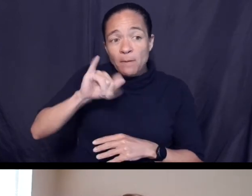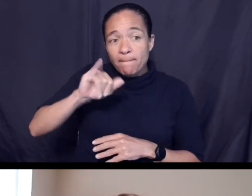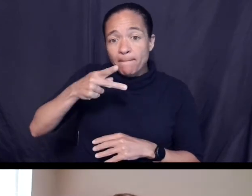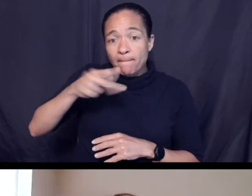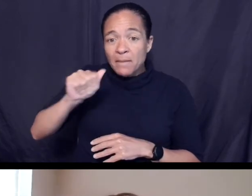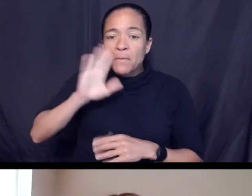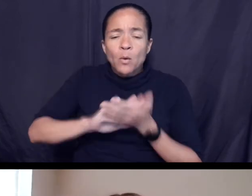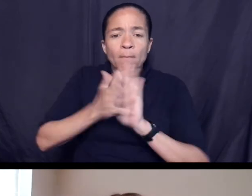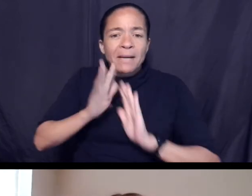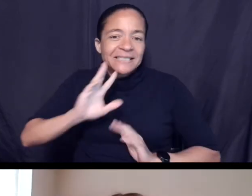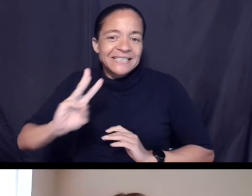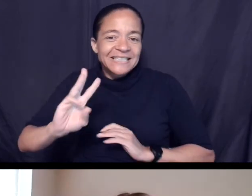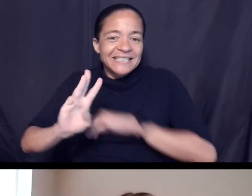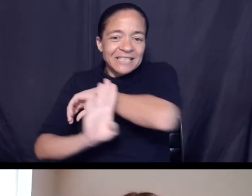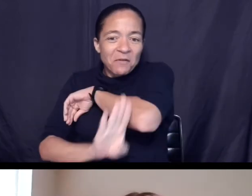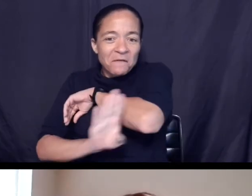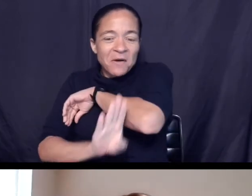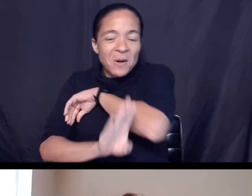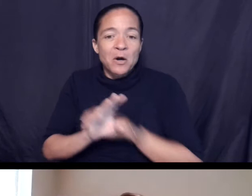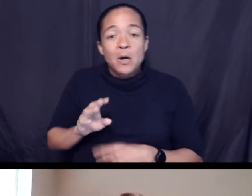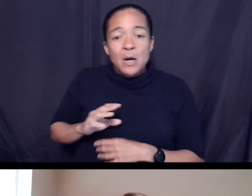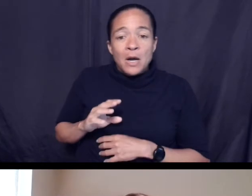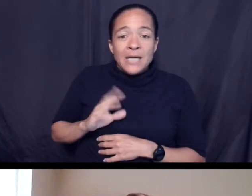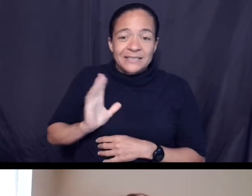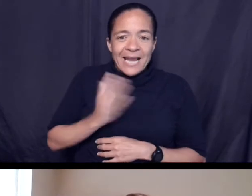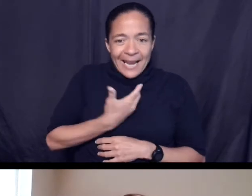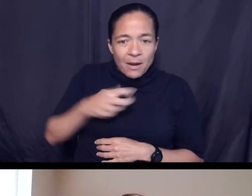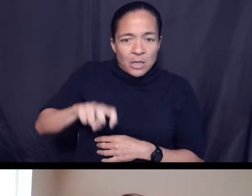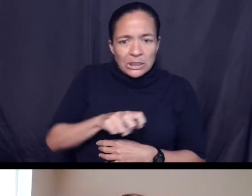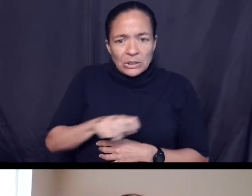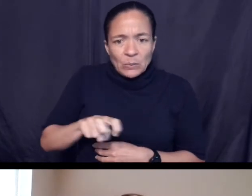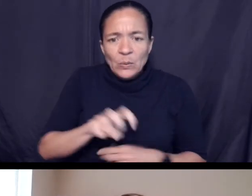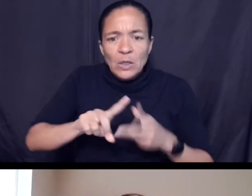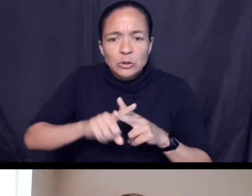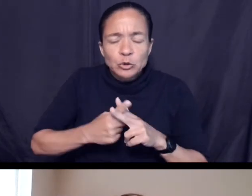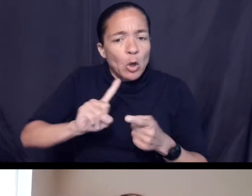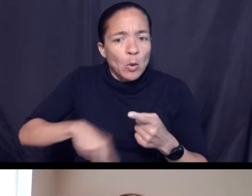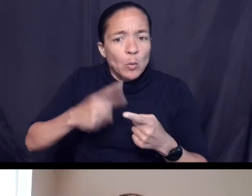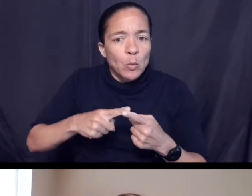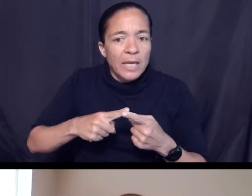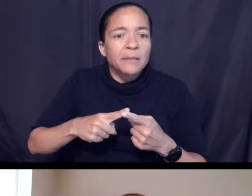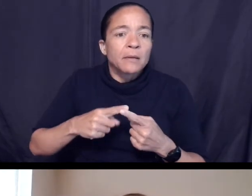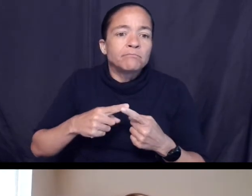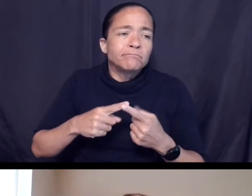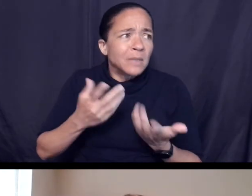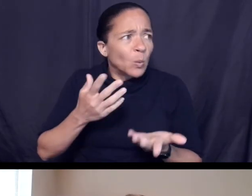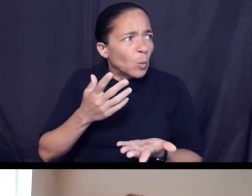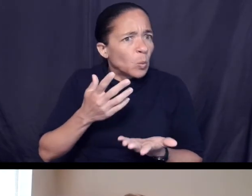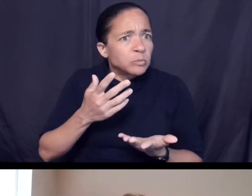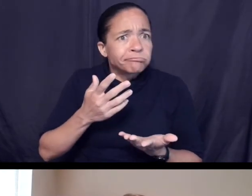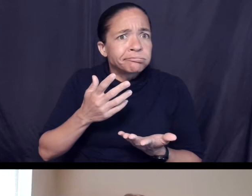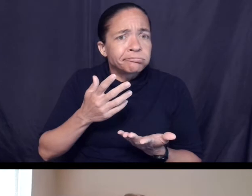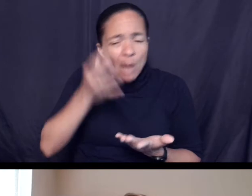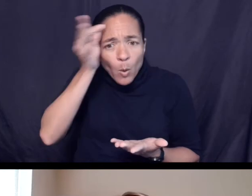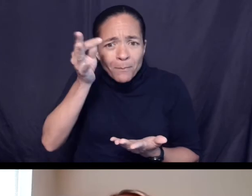to be 6 in the fall. And so her journey and our journey really started nearly 6 years, well, actually about 6